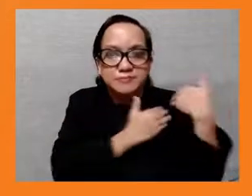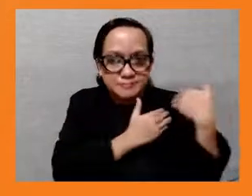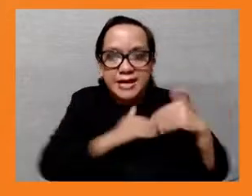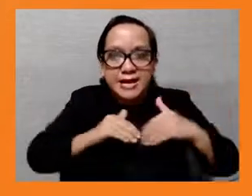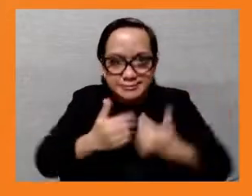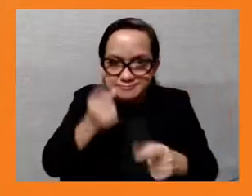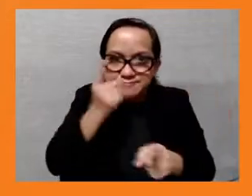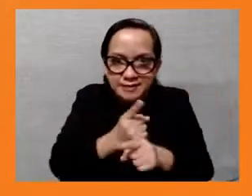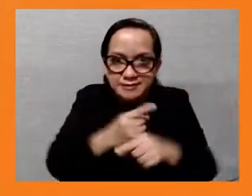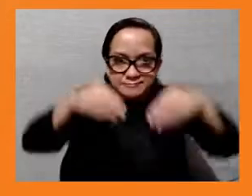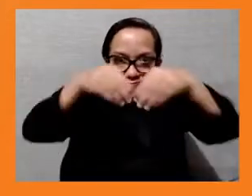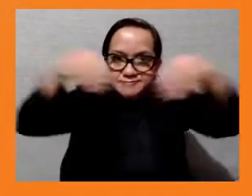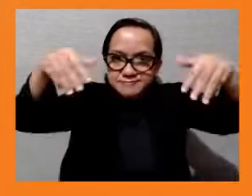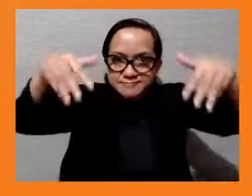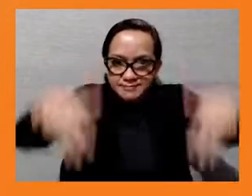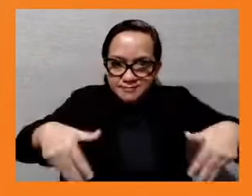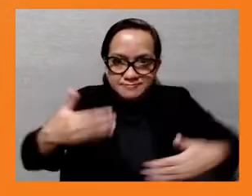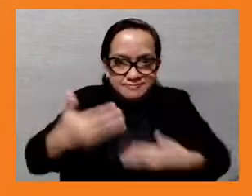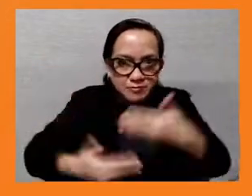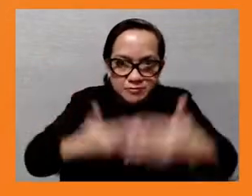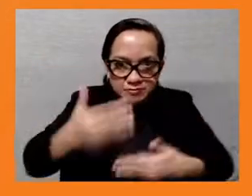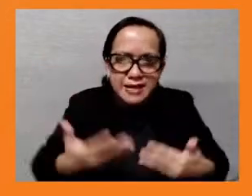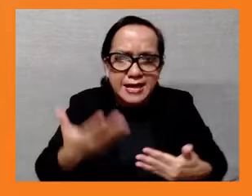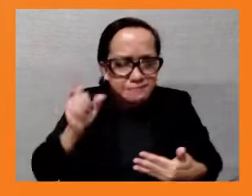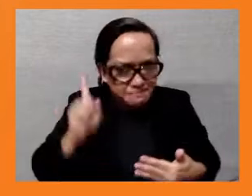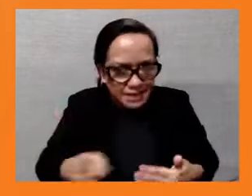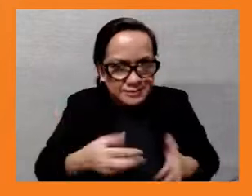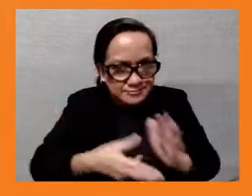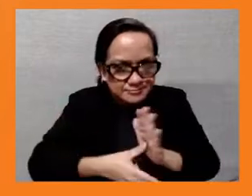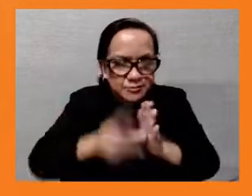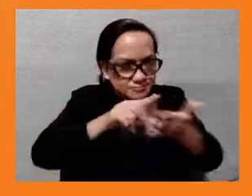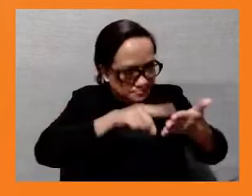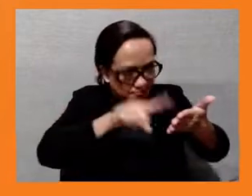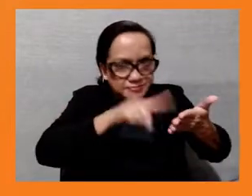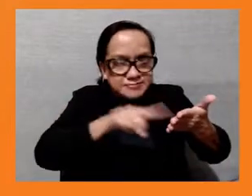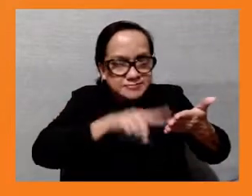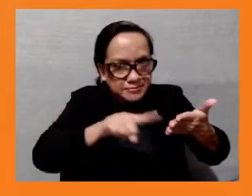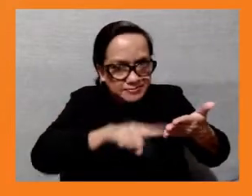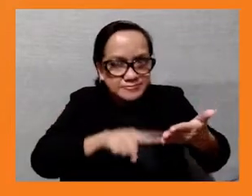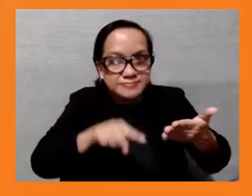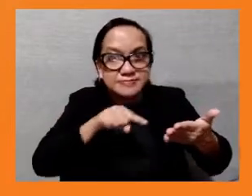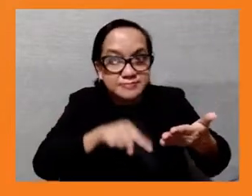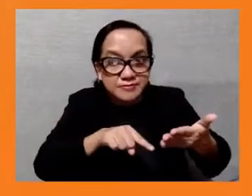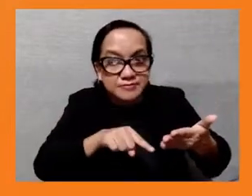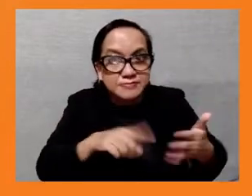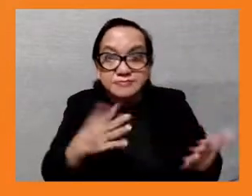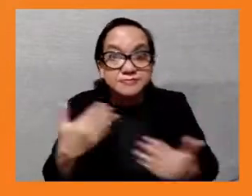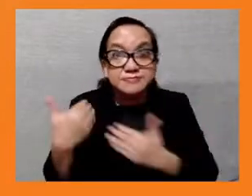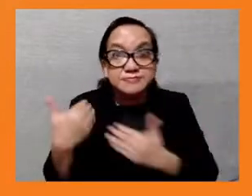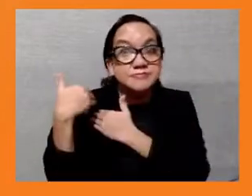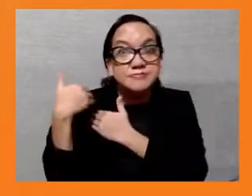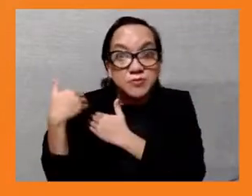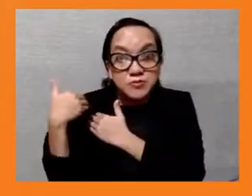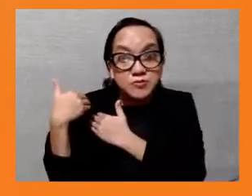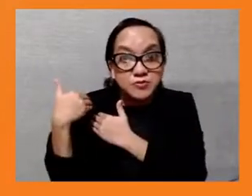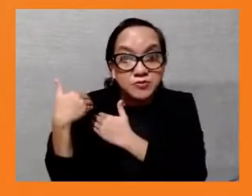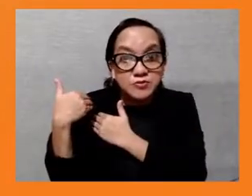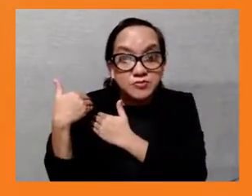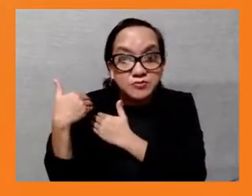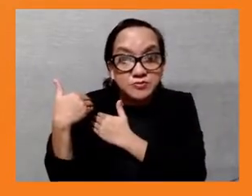and deaths on site, and then how we look at compensation. Obviously, you don't want to have deaths on site, but where they